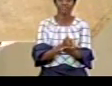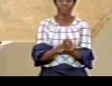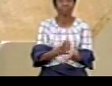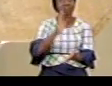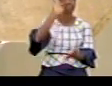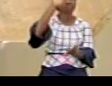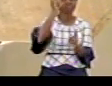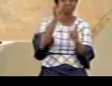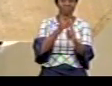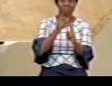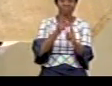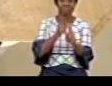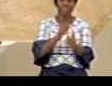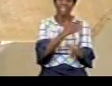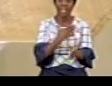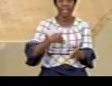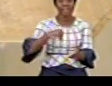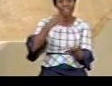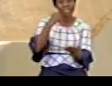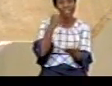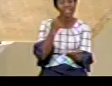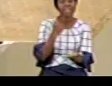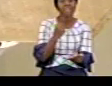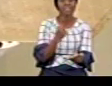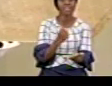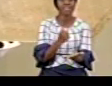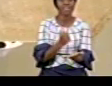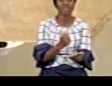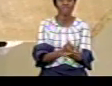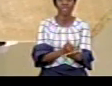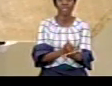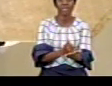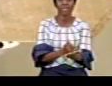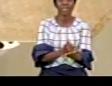is what is yay and amen